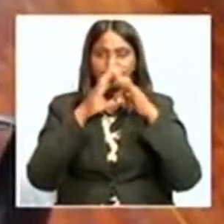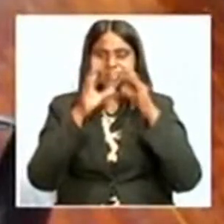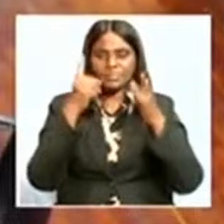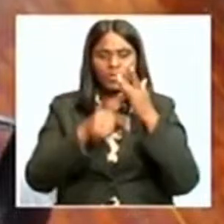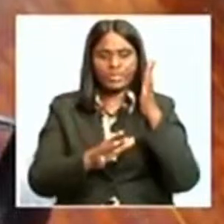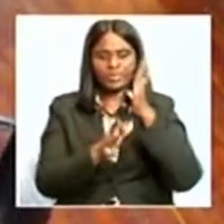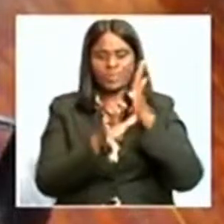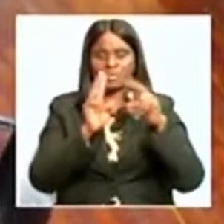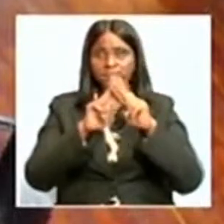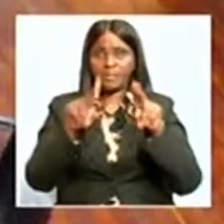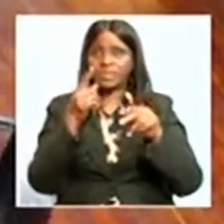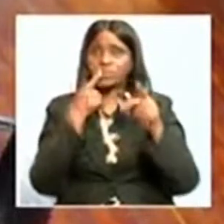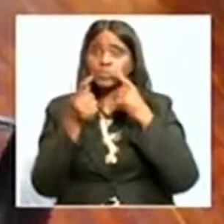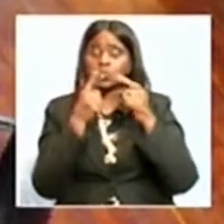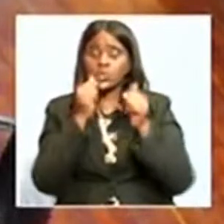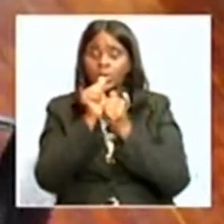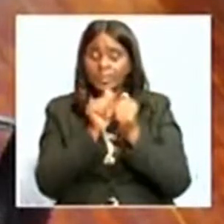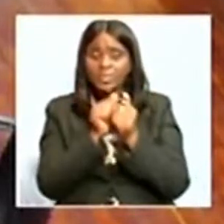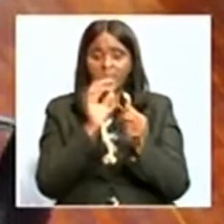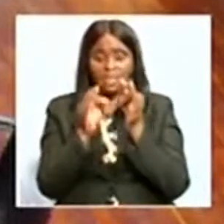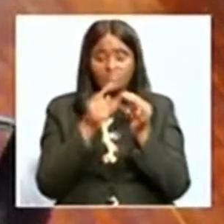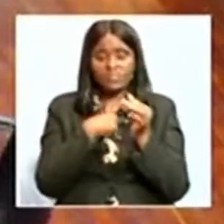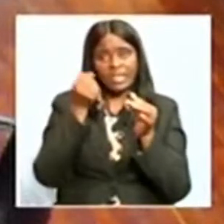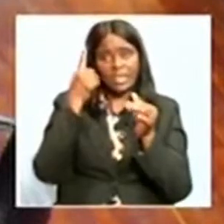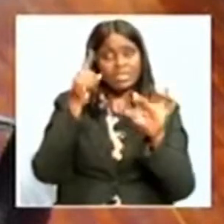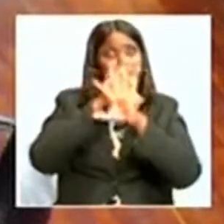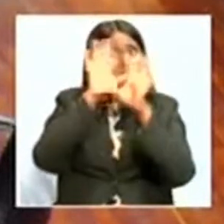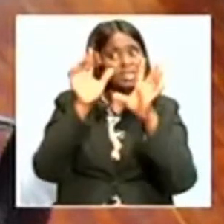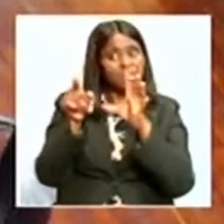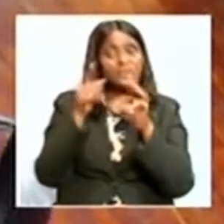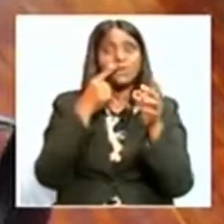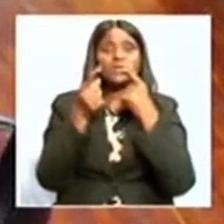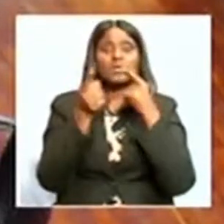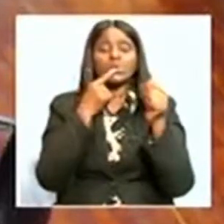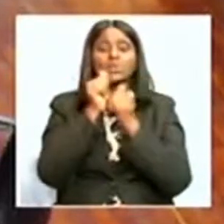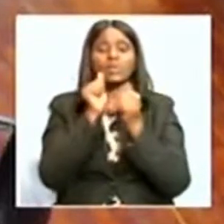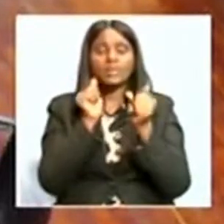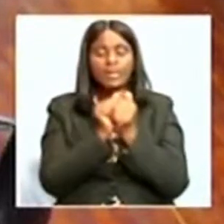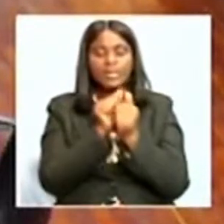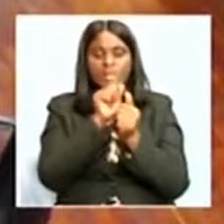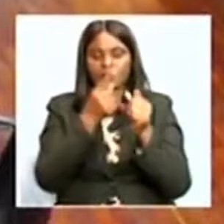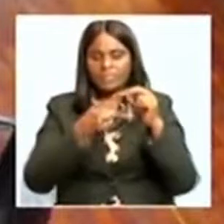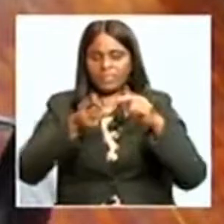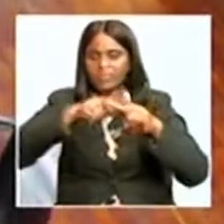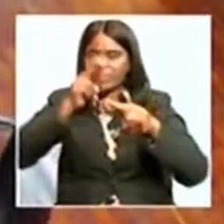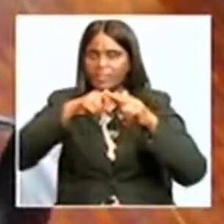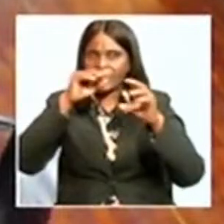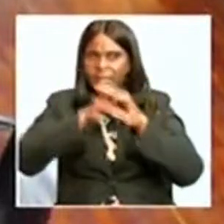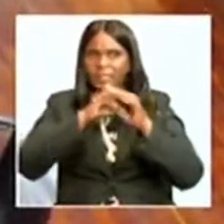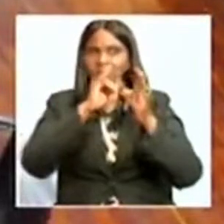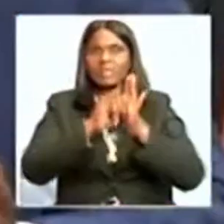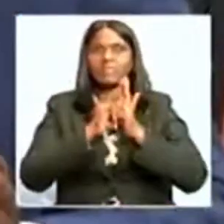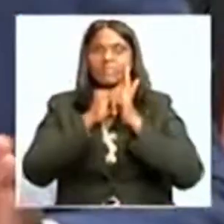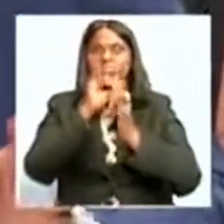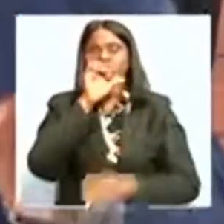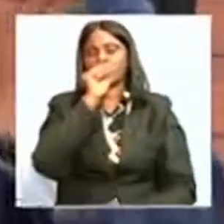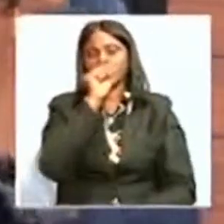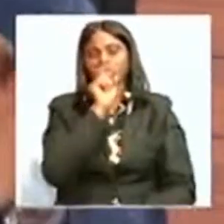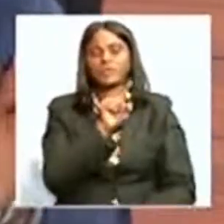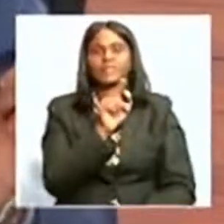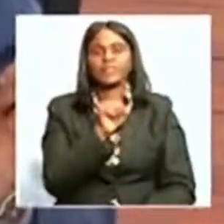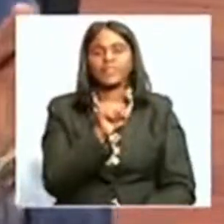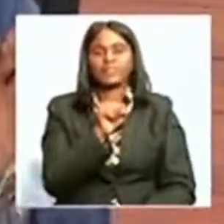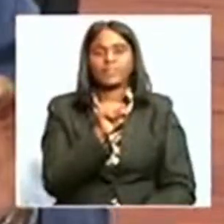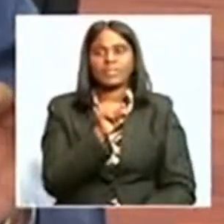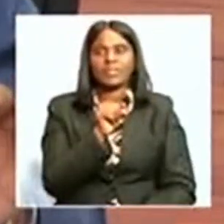about. If I understood her very well, she's talking about the increase in the imported drinks, while